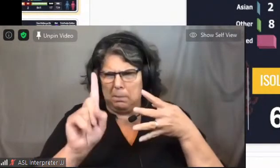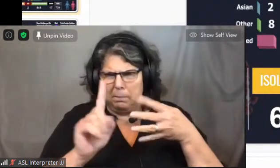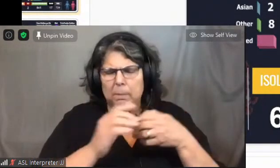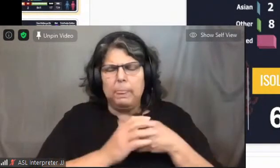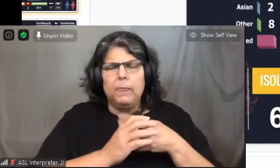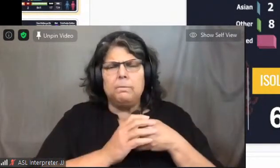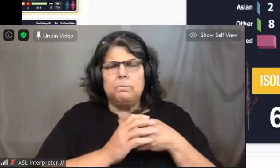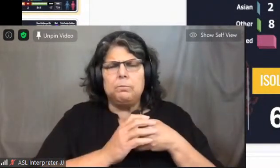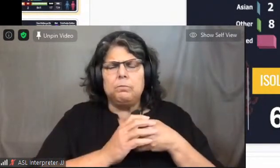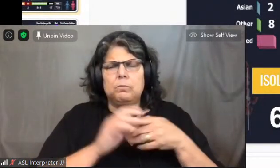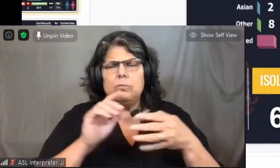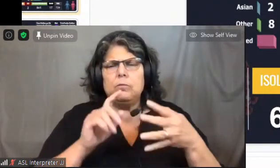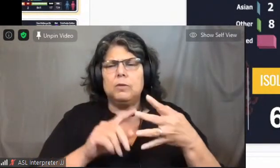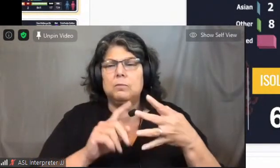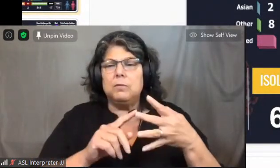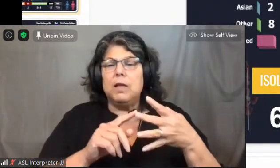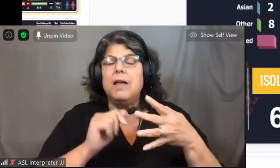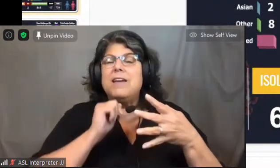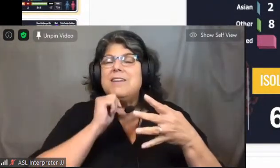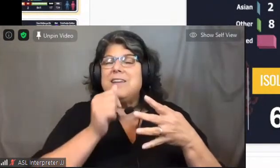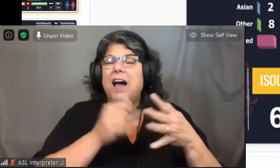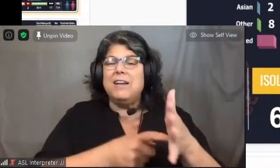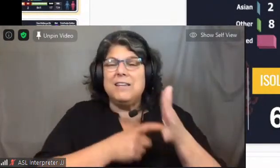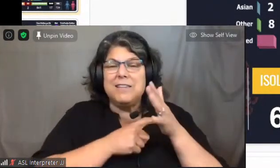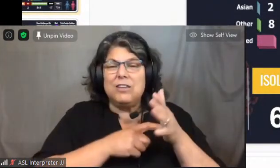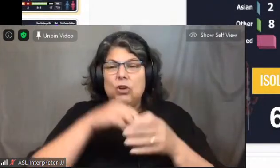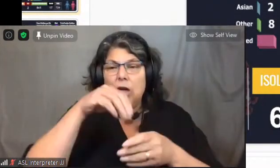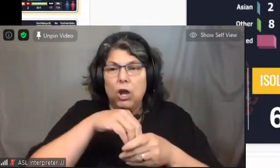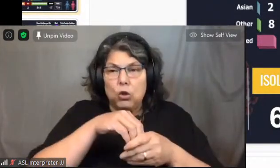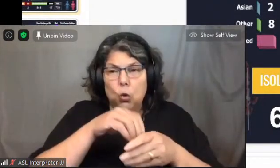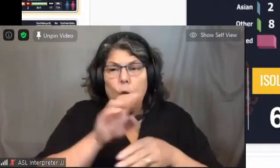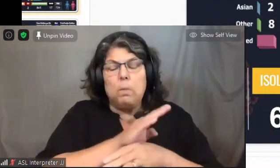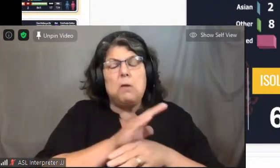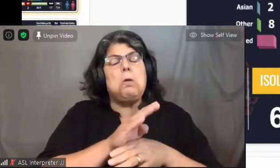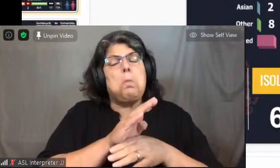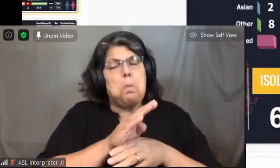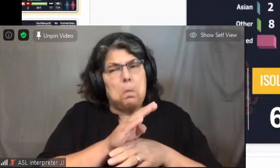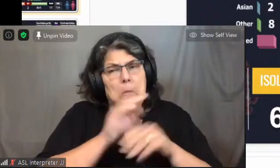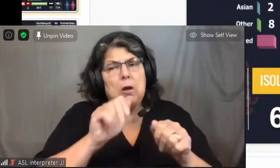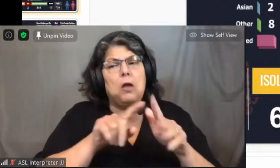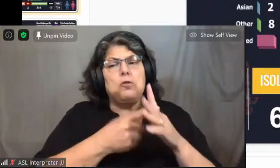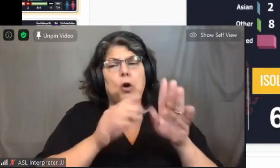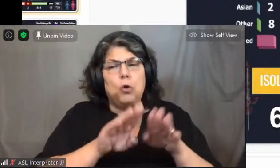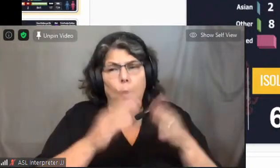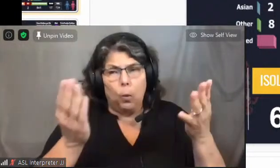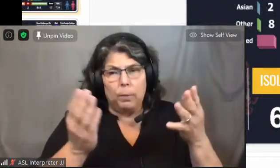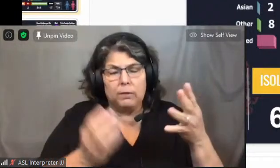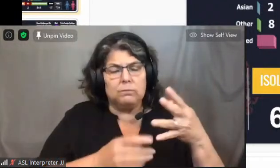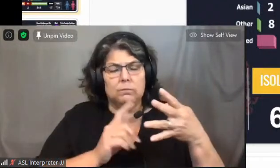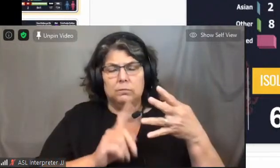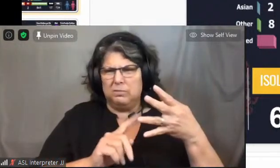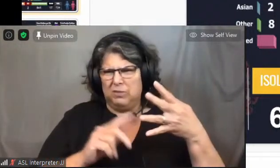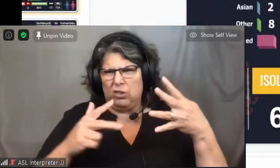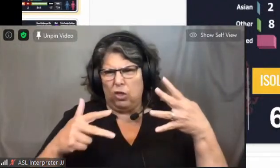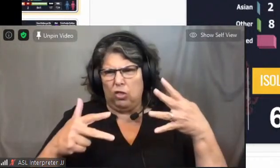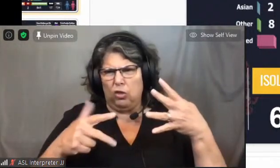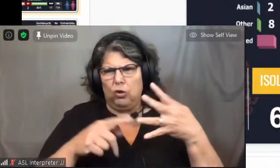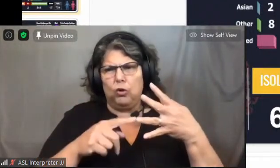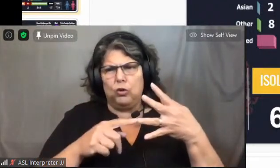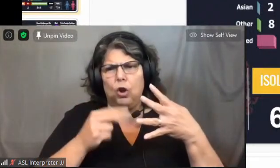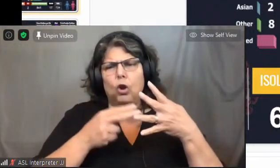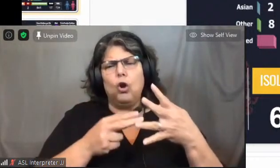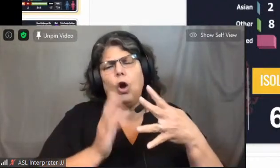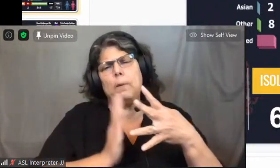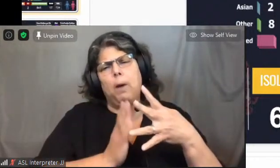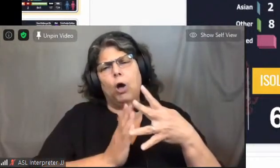is non-essential indoor businesses are starting to open. In tier 3, it'll be called moderate,